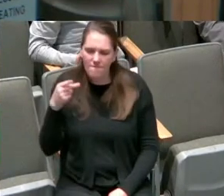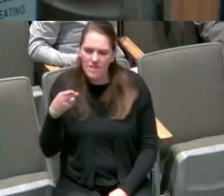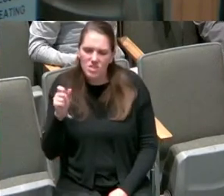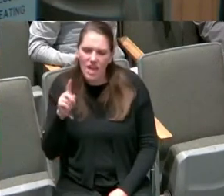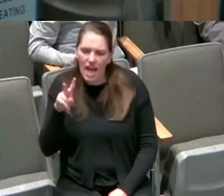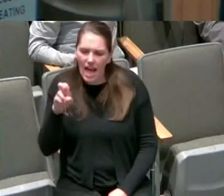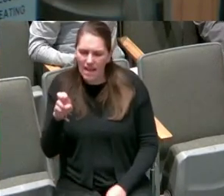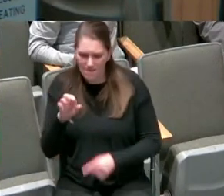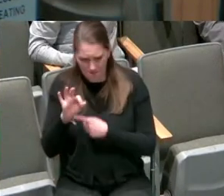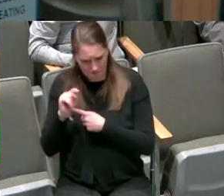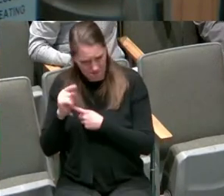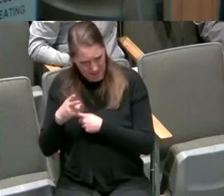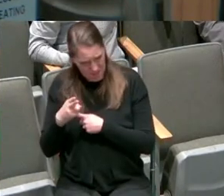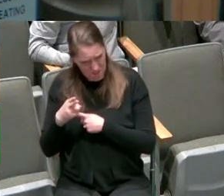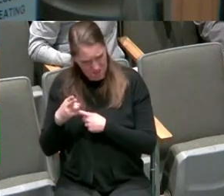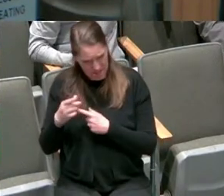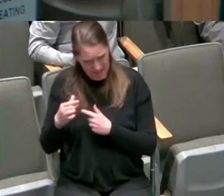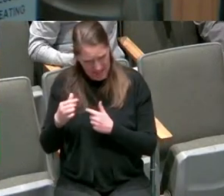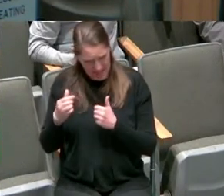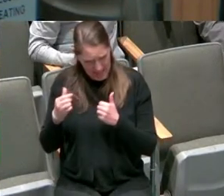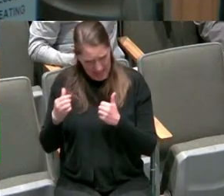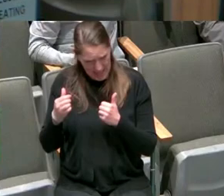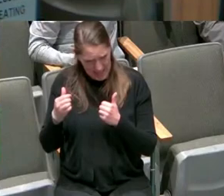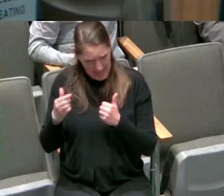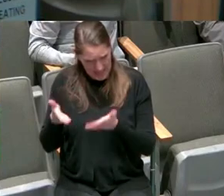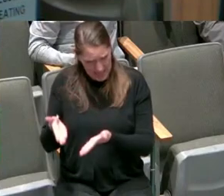does Fitch Avenue exist yet